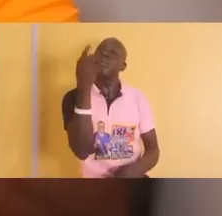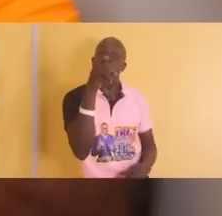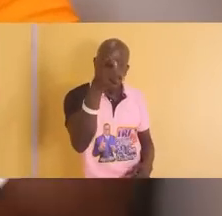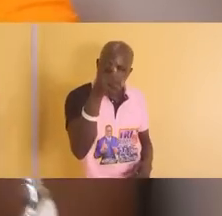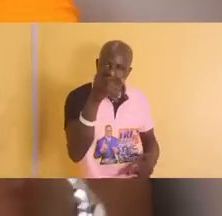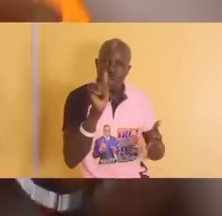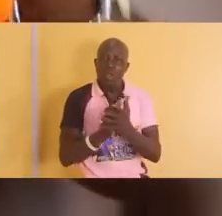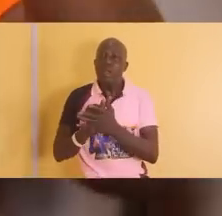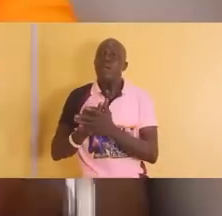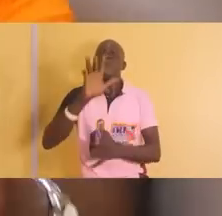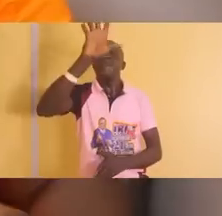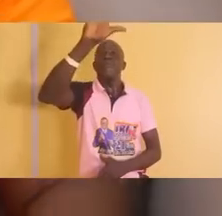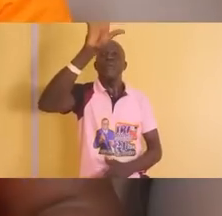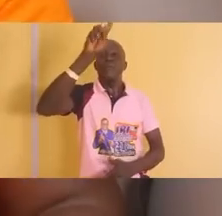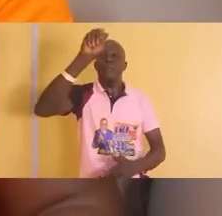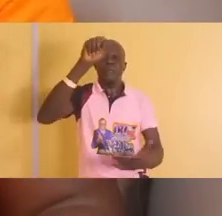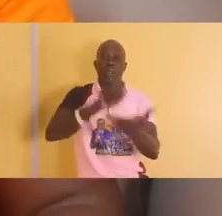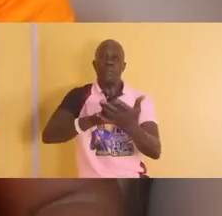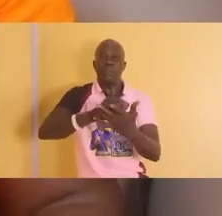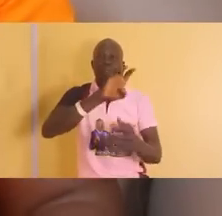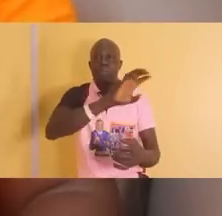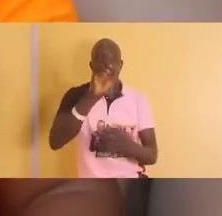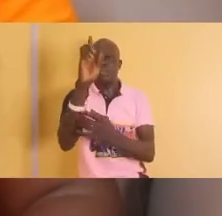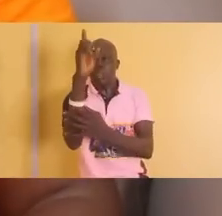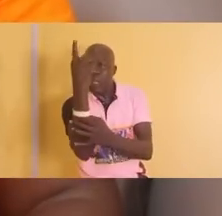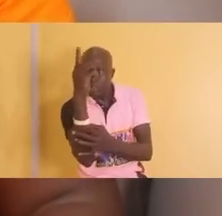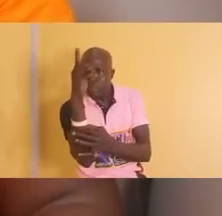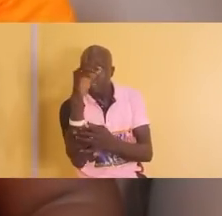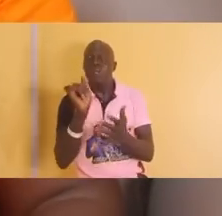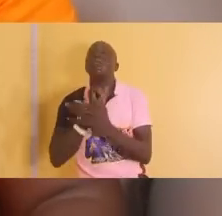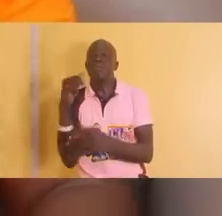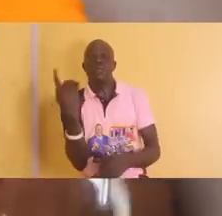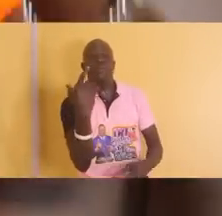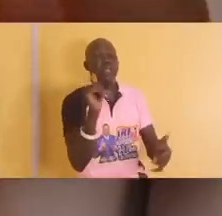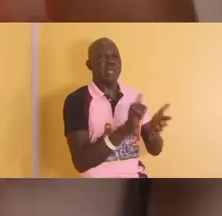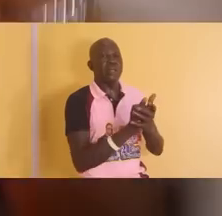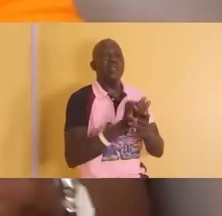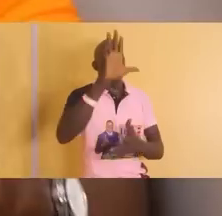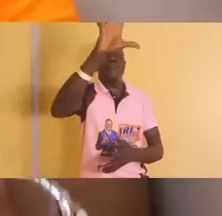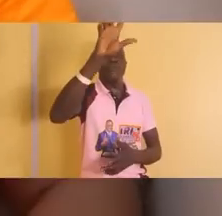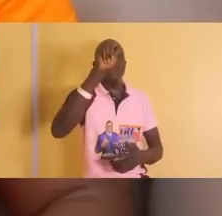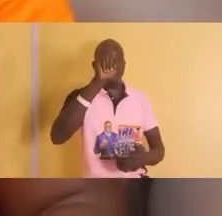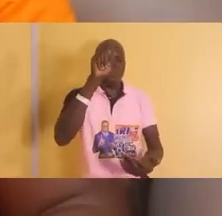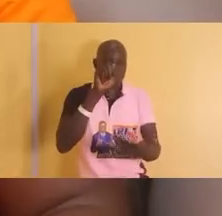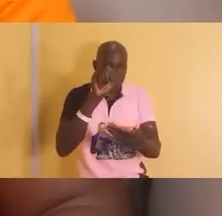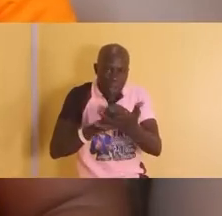I declare to you, 50,000 candles. I said we have 50,000 in Mole. Not only that, 50,000